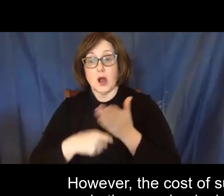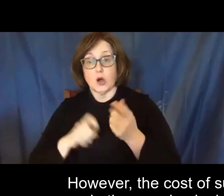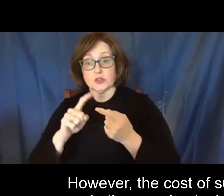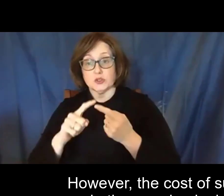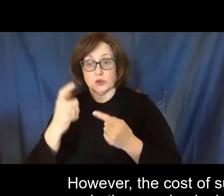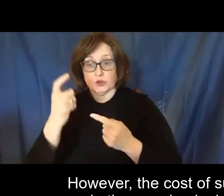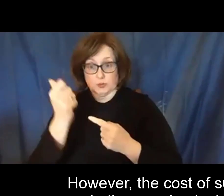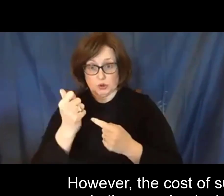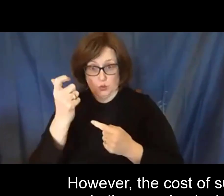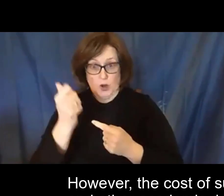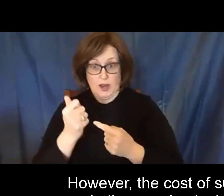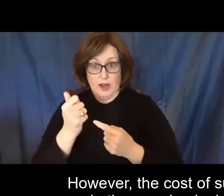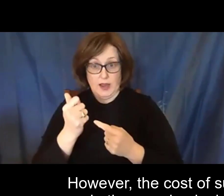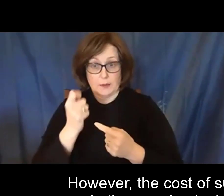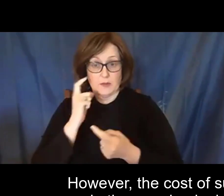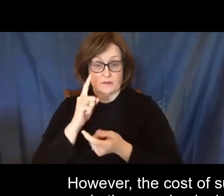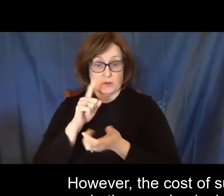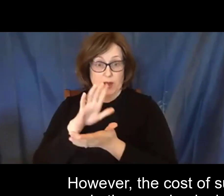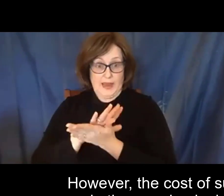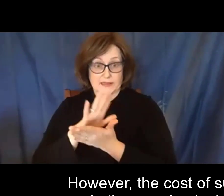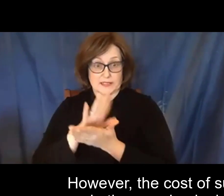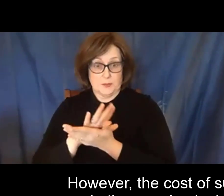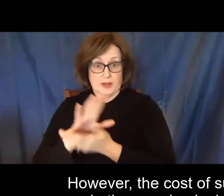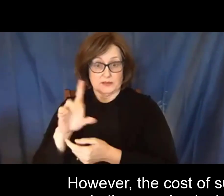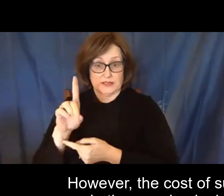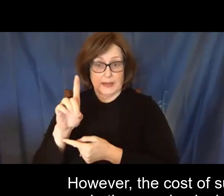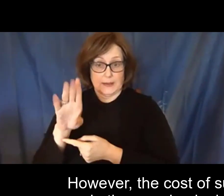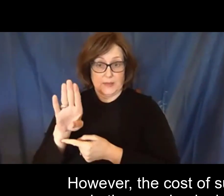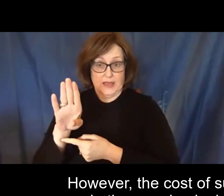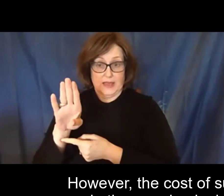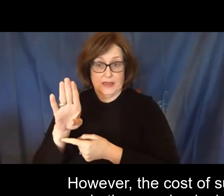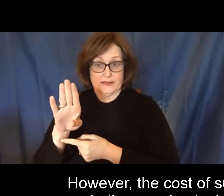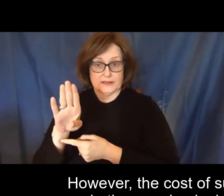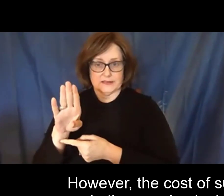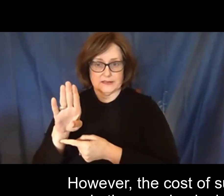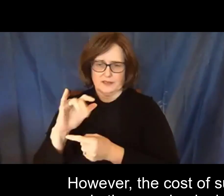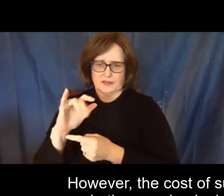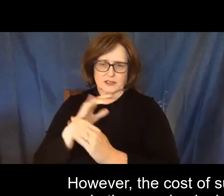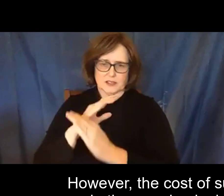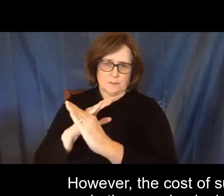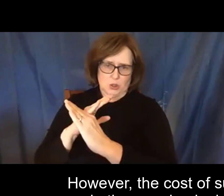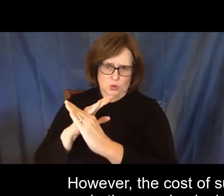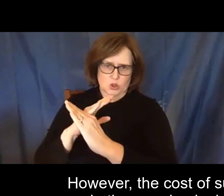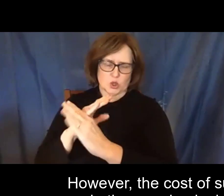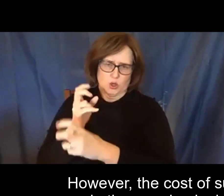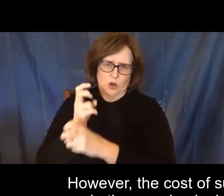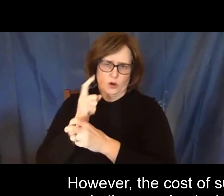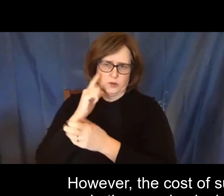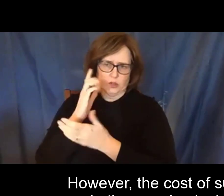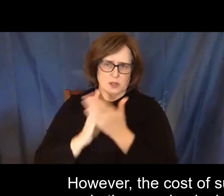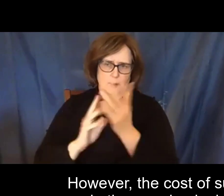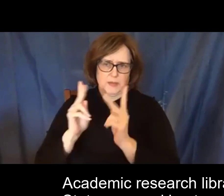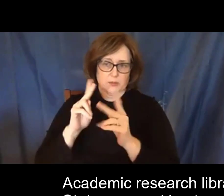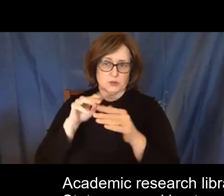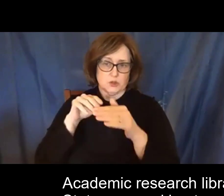other academic databases makes gaining access to information difficult, if not